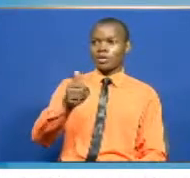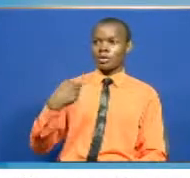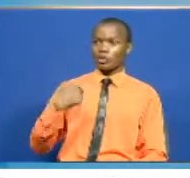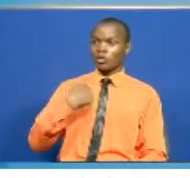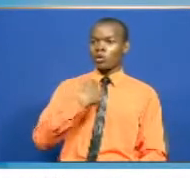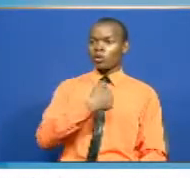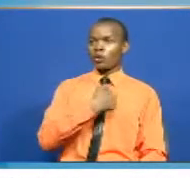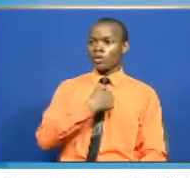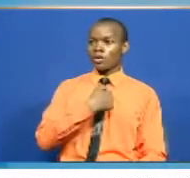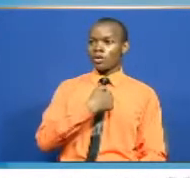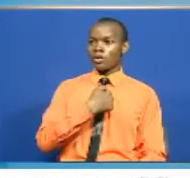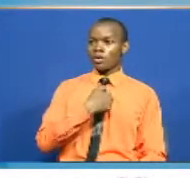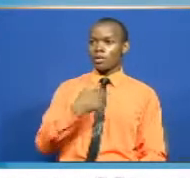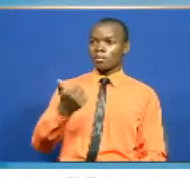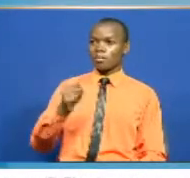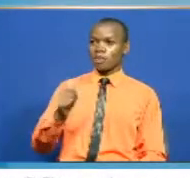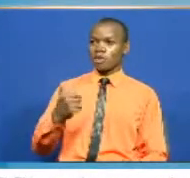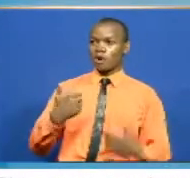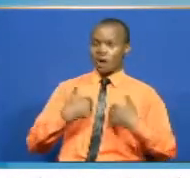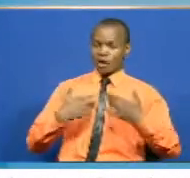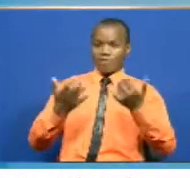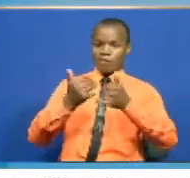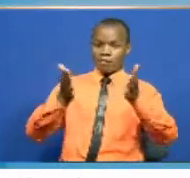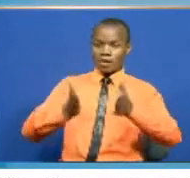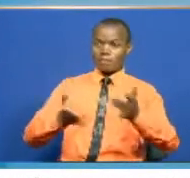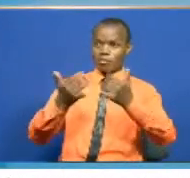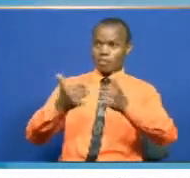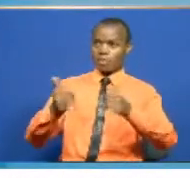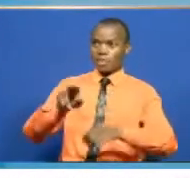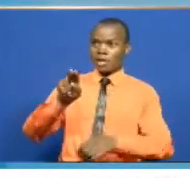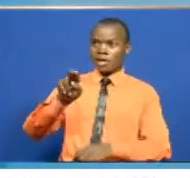get a player playing the NBA. So